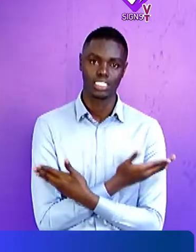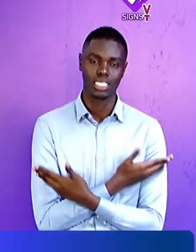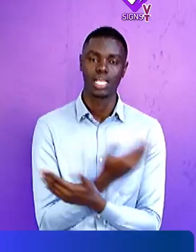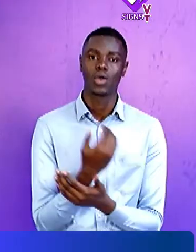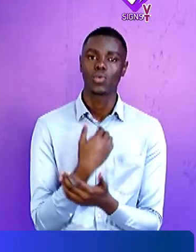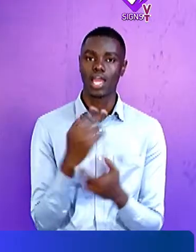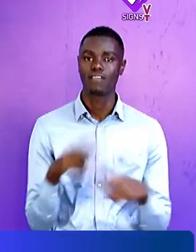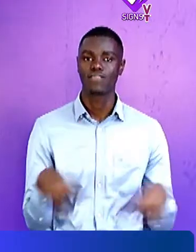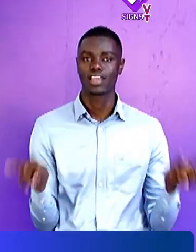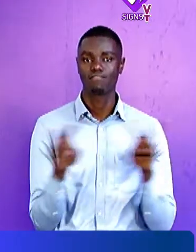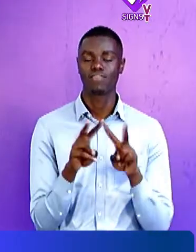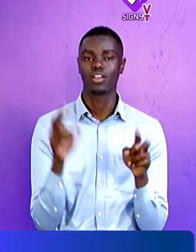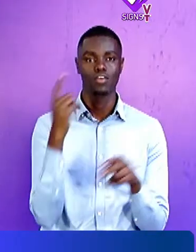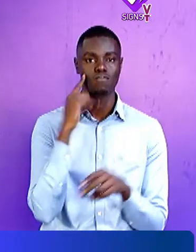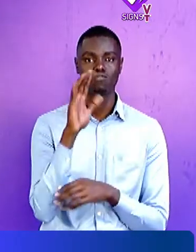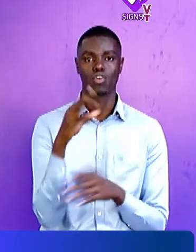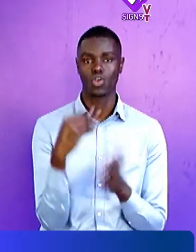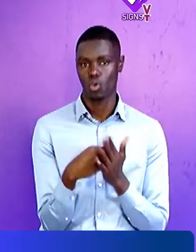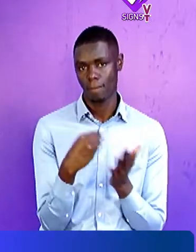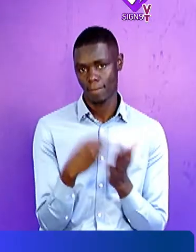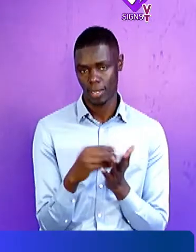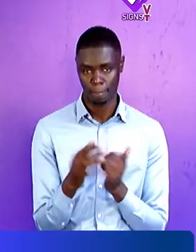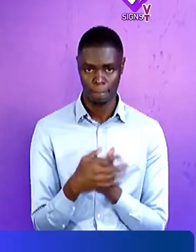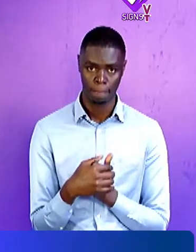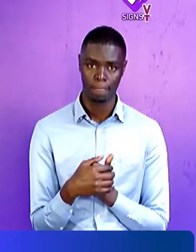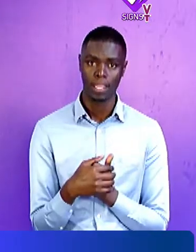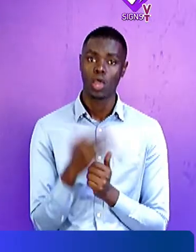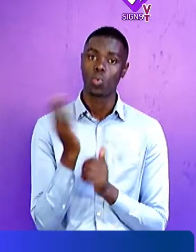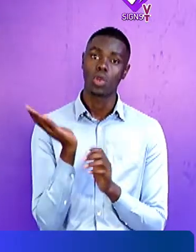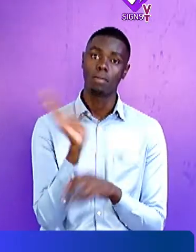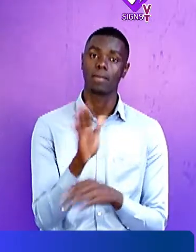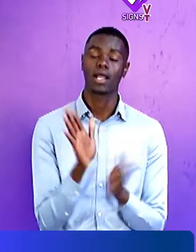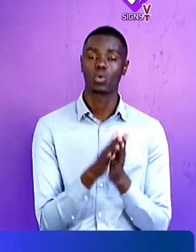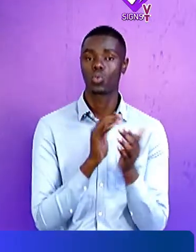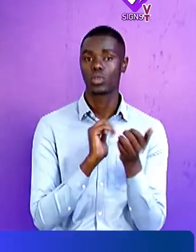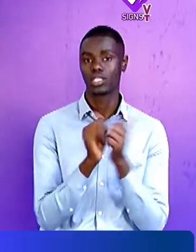for your money. All right. All right. All right. We'll be back with the sporting action. Keep it signed.